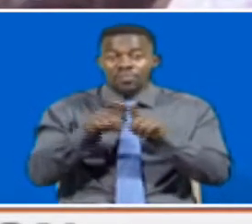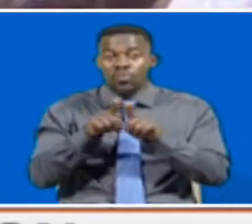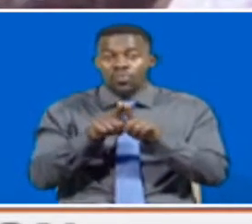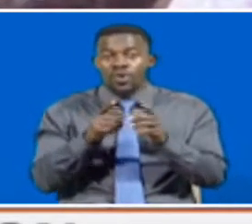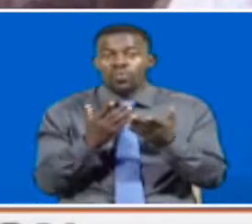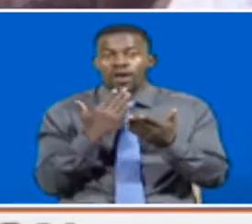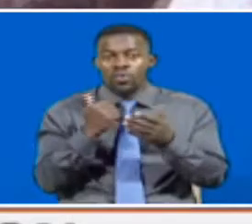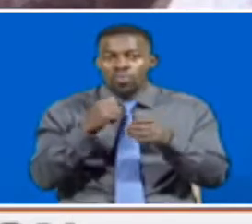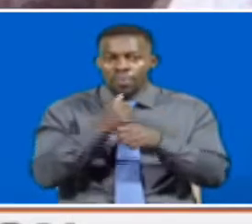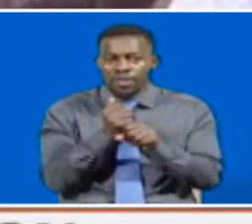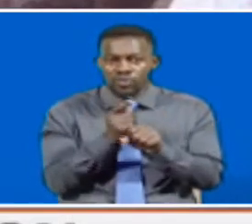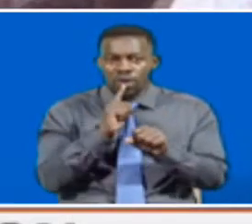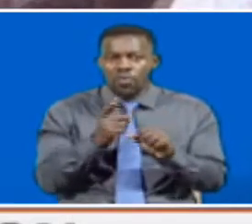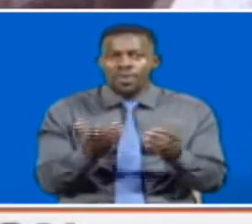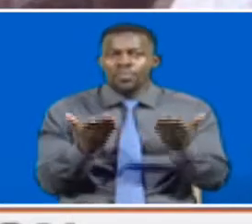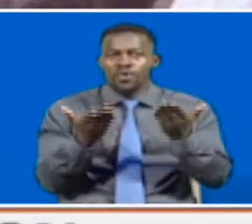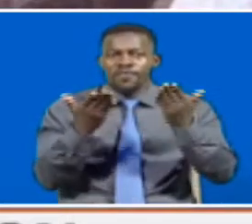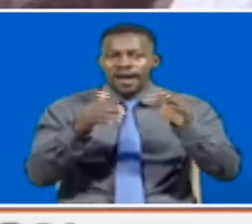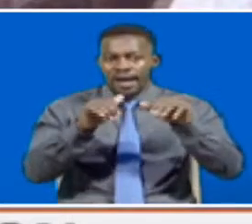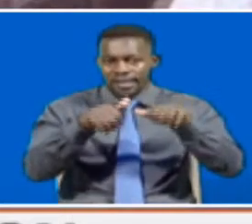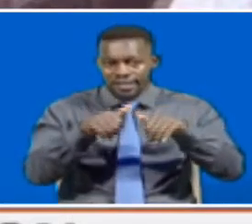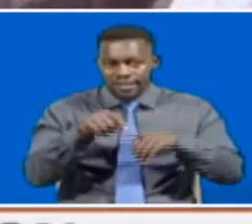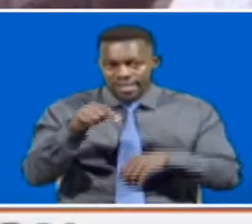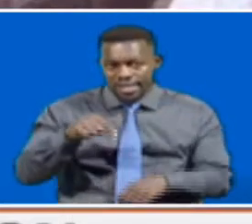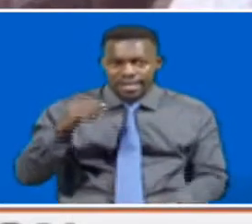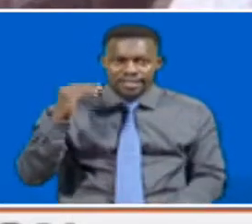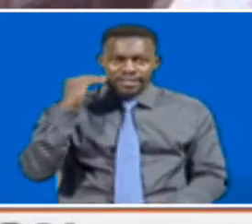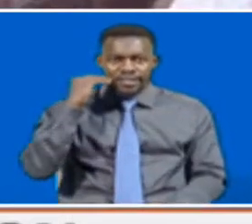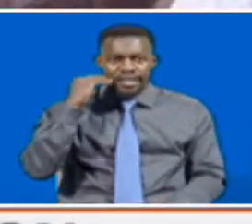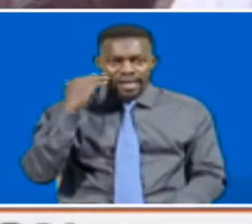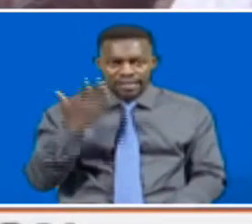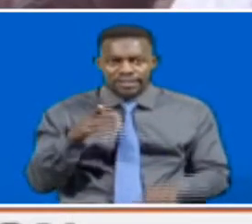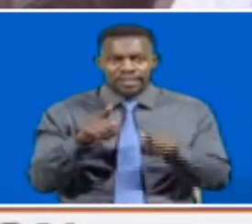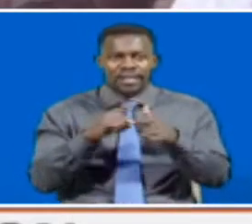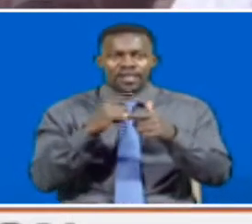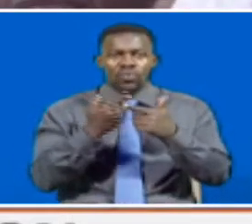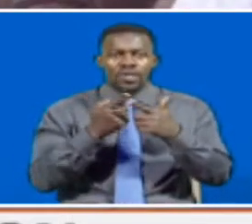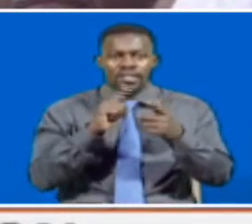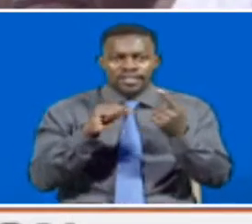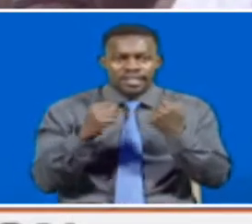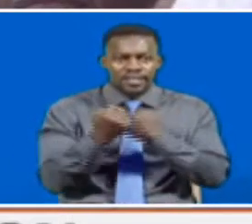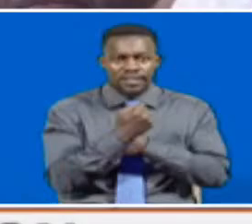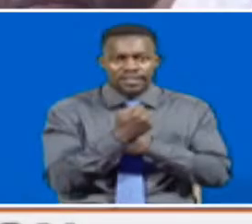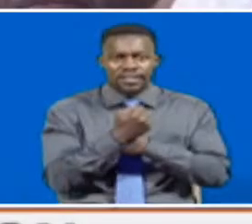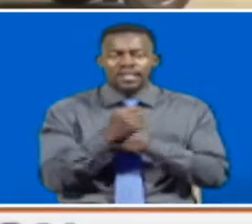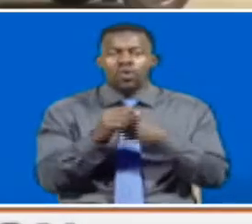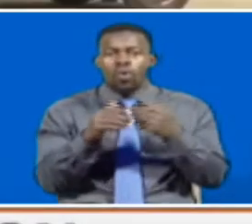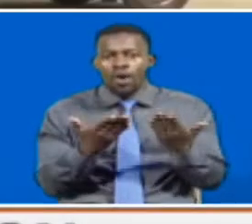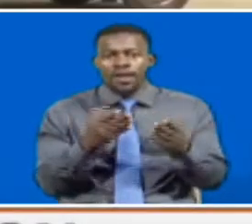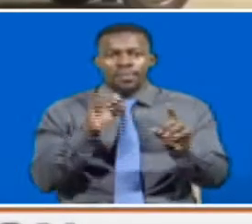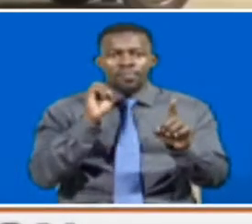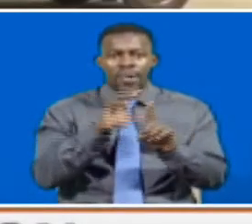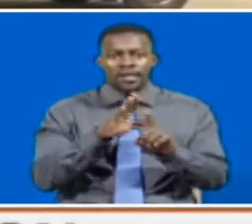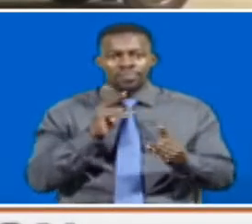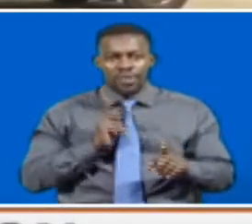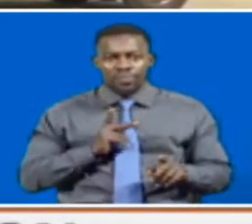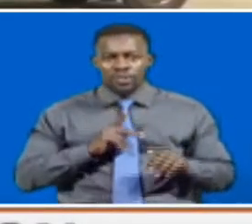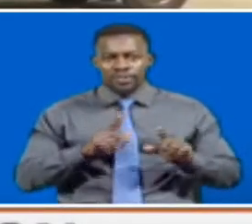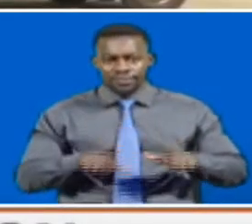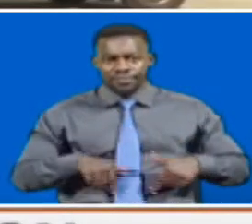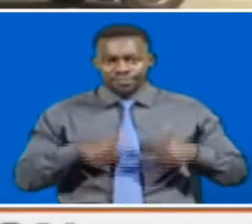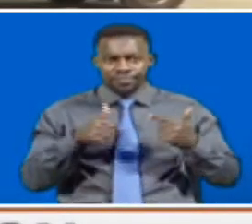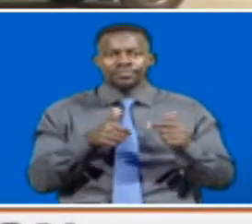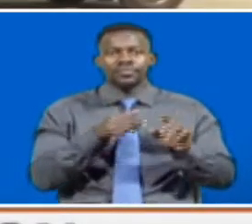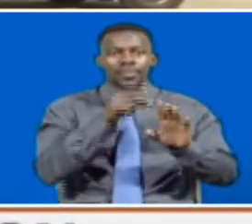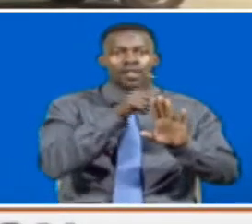agenda that must be transformative and impactful. The project, which